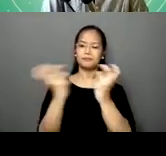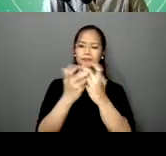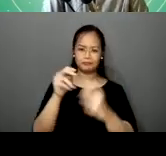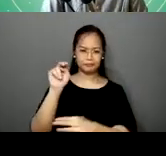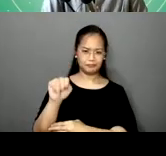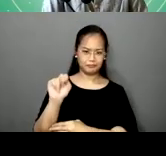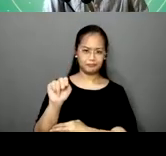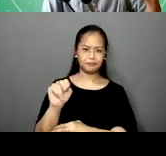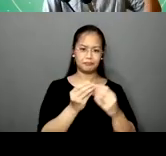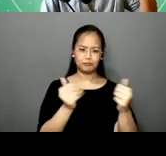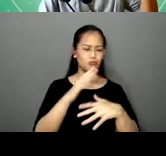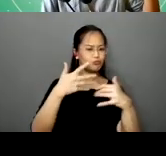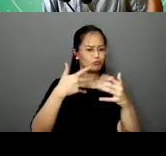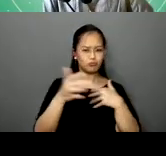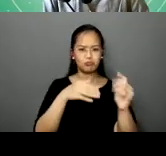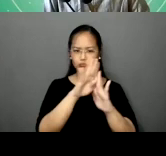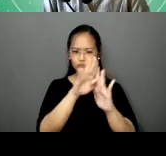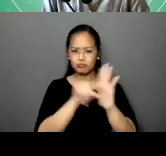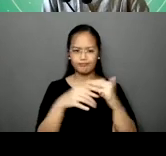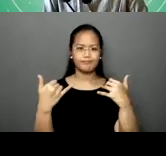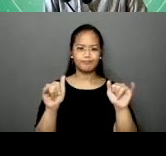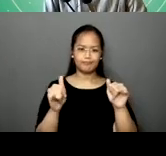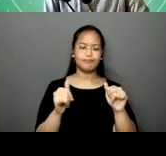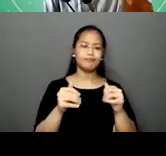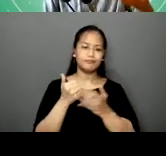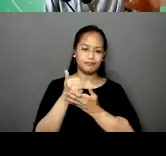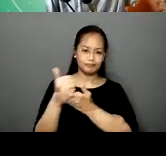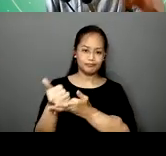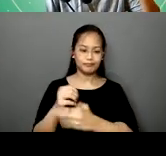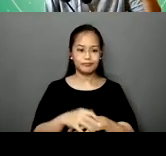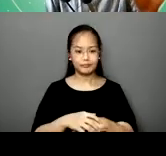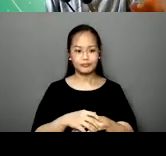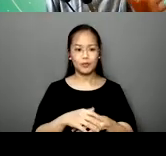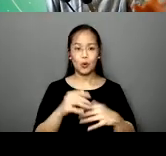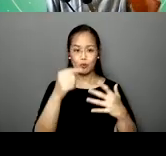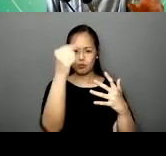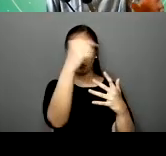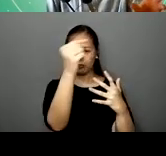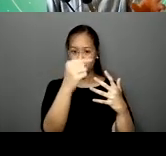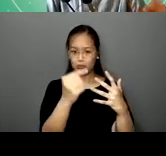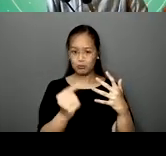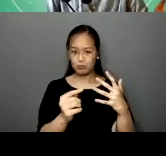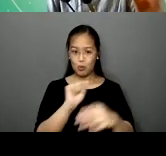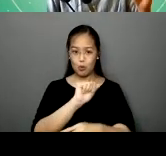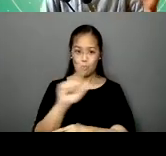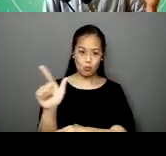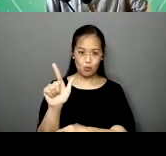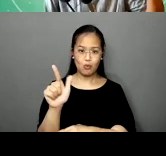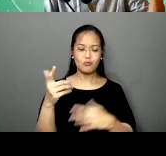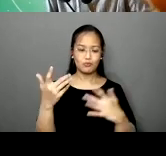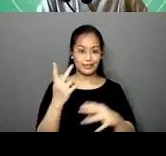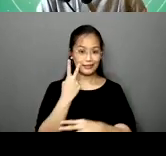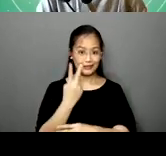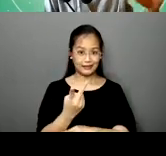they are. Now, those three aspects, we've seen them and they're different parts of sustainable development. But now let's chop up